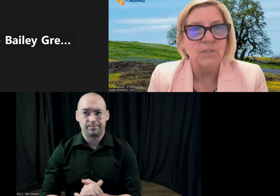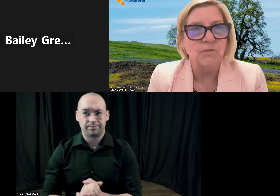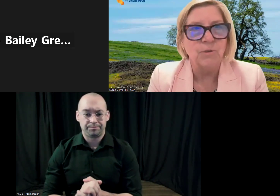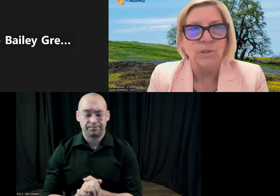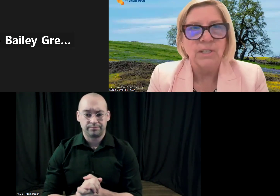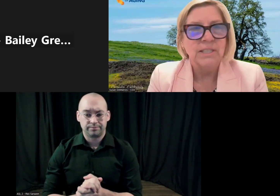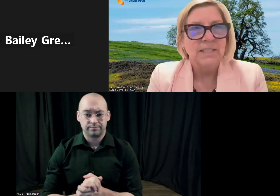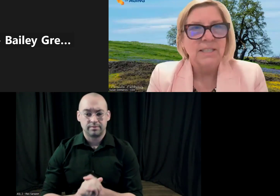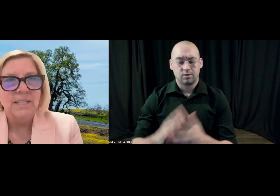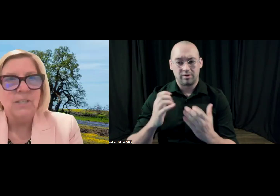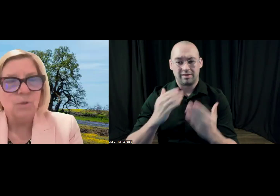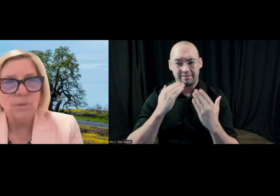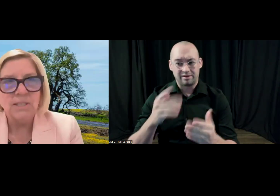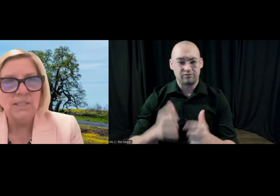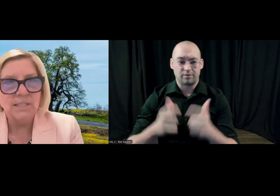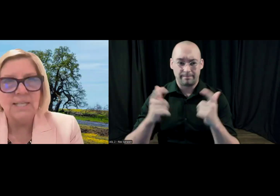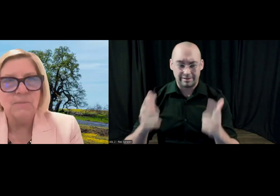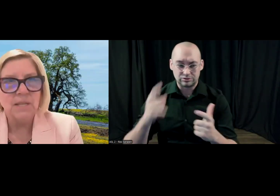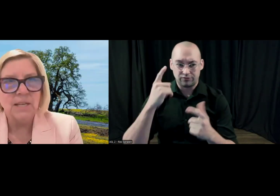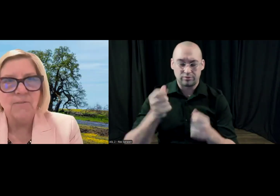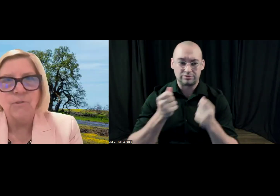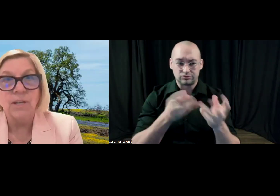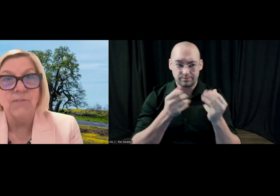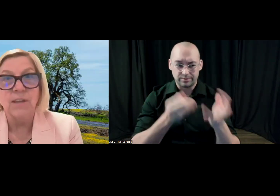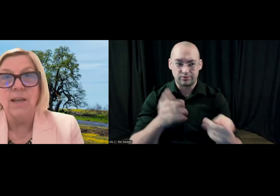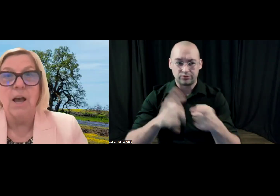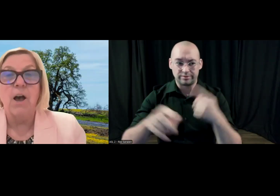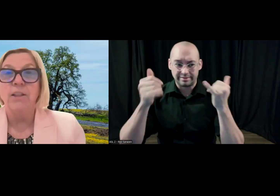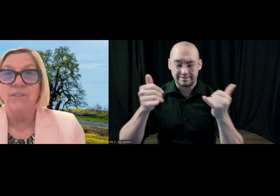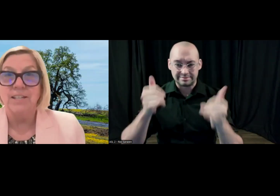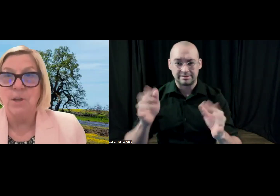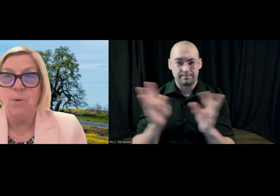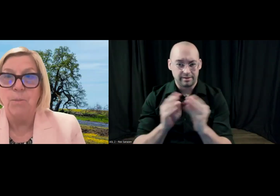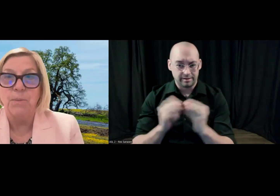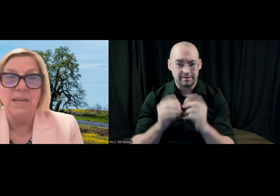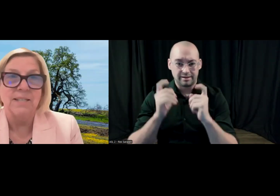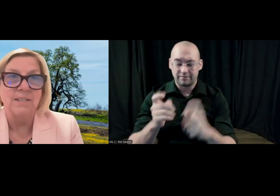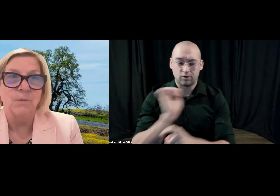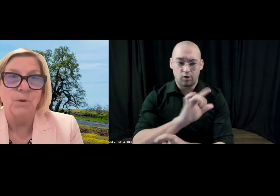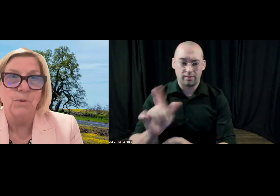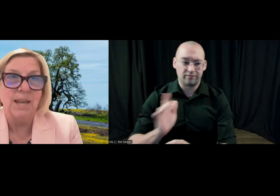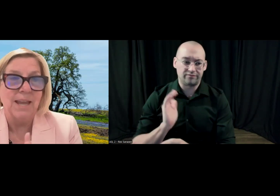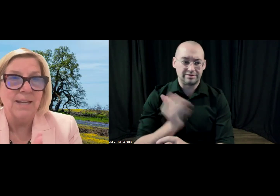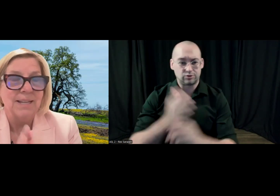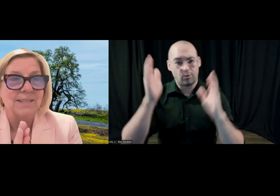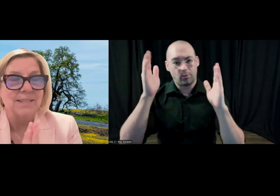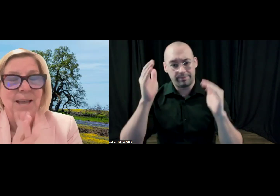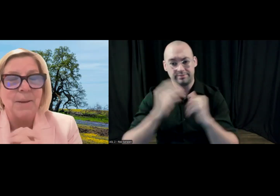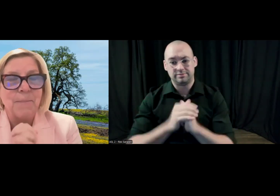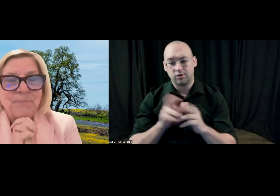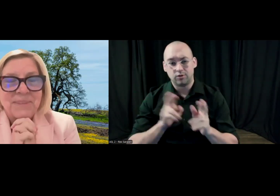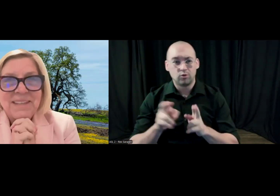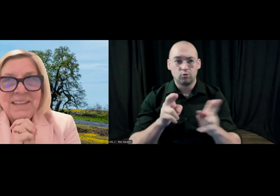so much for contributing to today's meeting, for giving all of us hope, because the road ahead